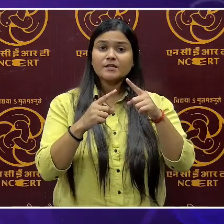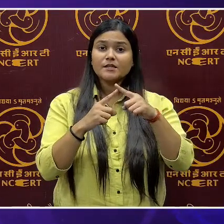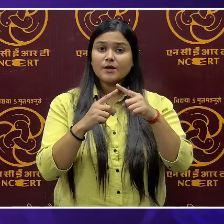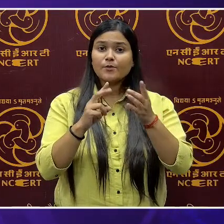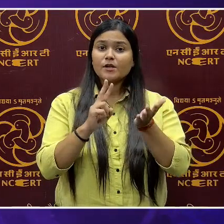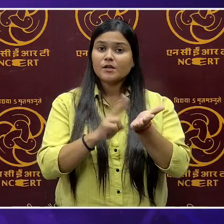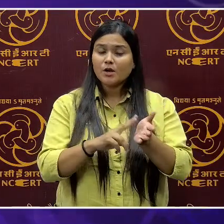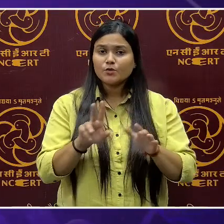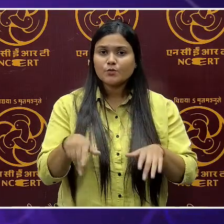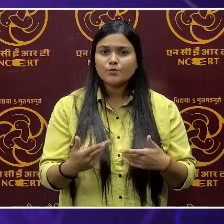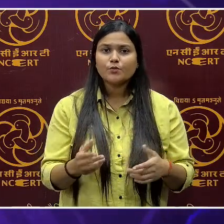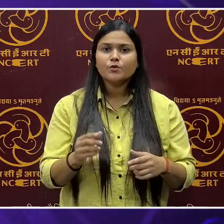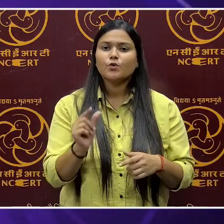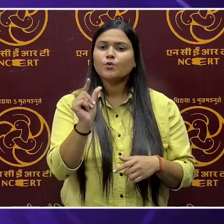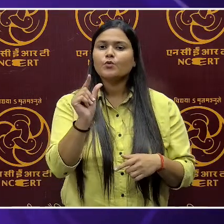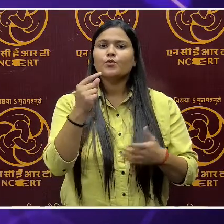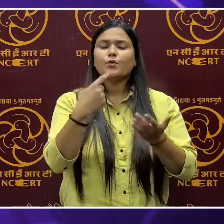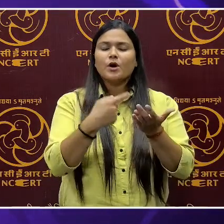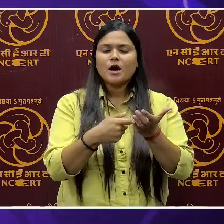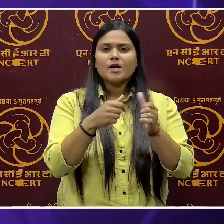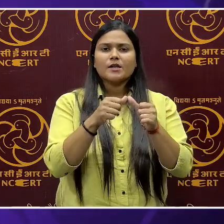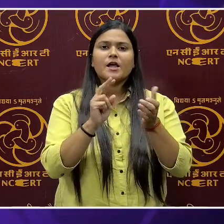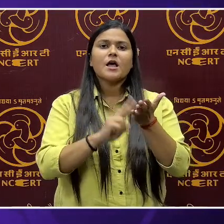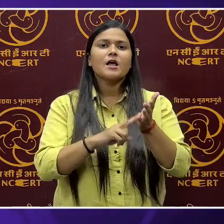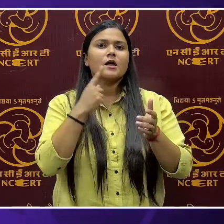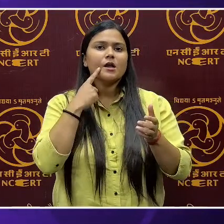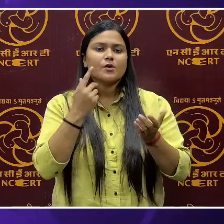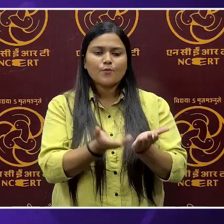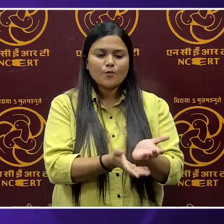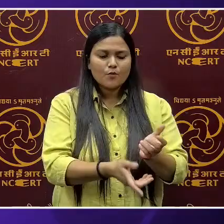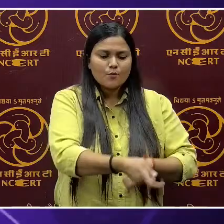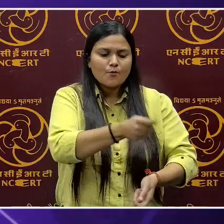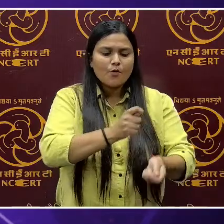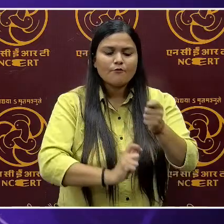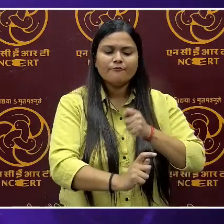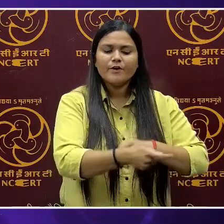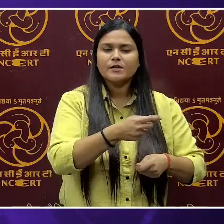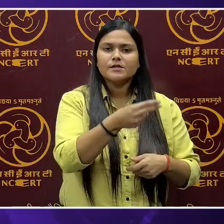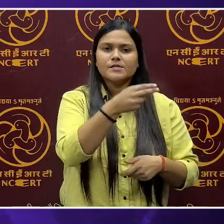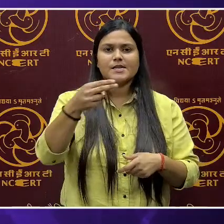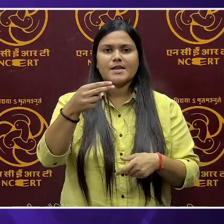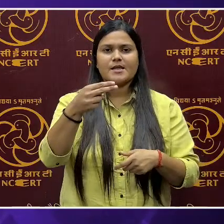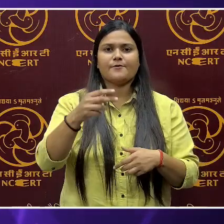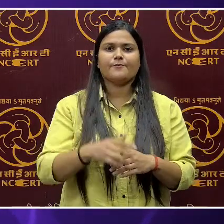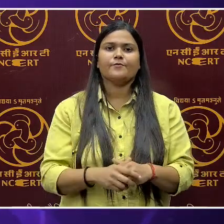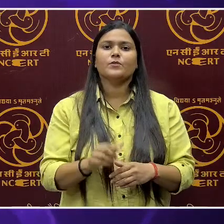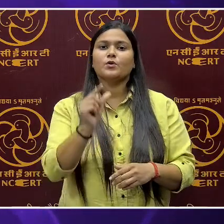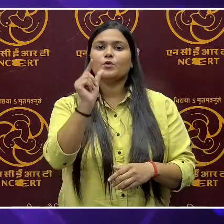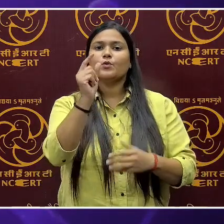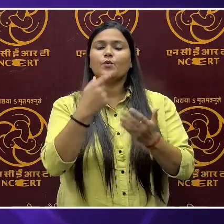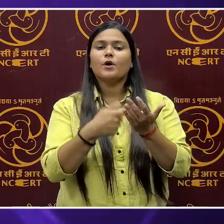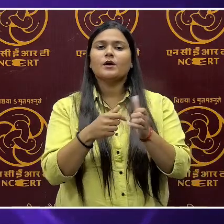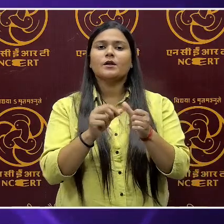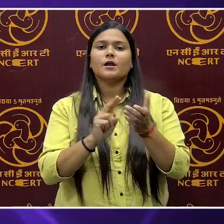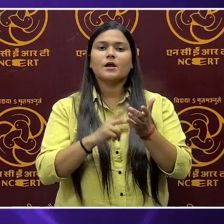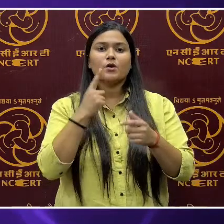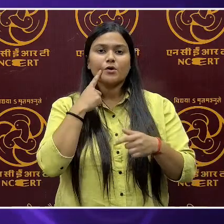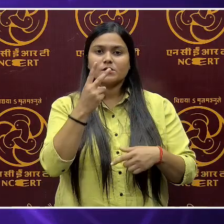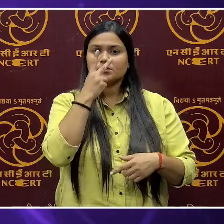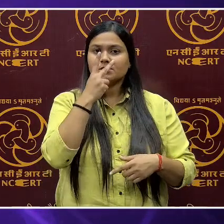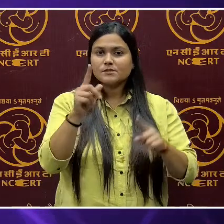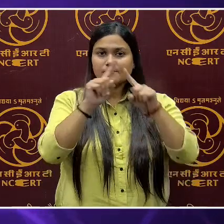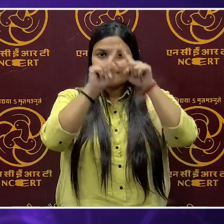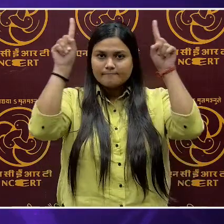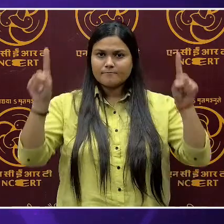as Uranis. Now I'll show you a picture of what Uranis looked like. So as you can see, it's almost